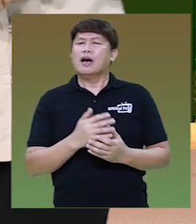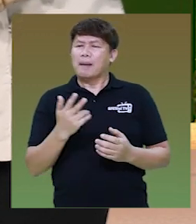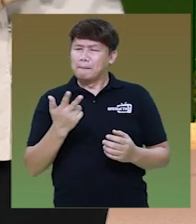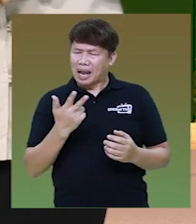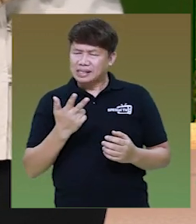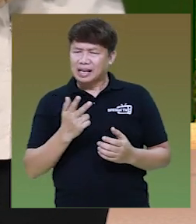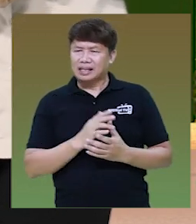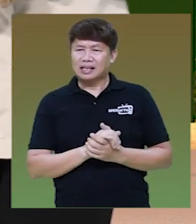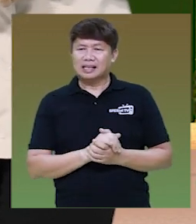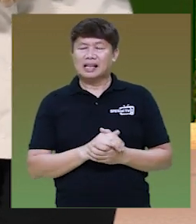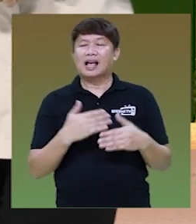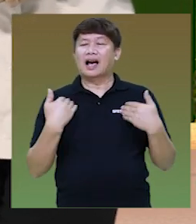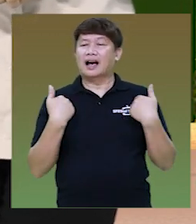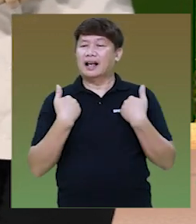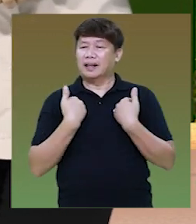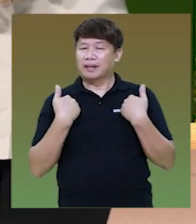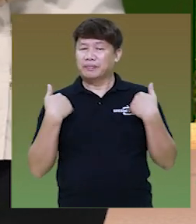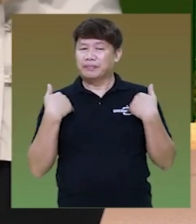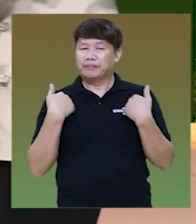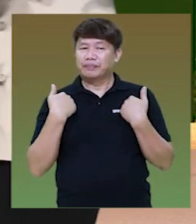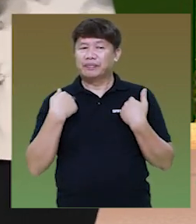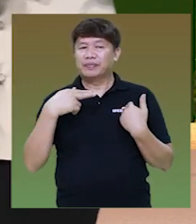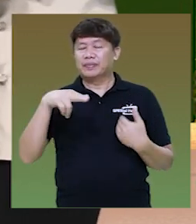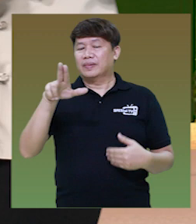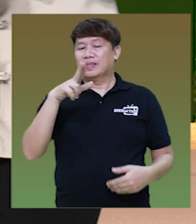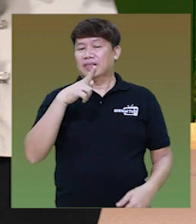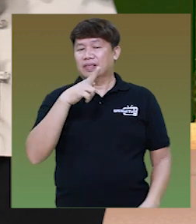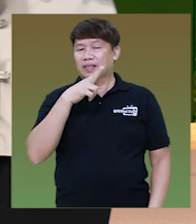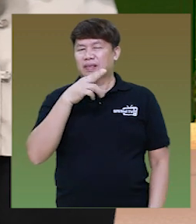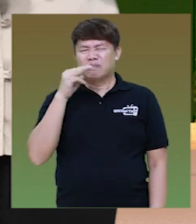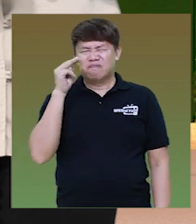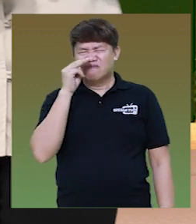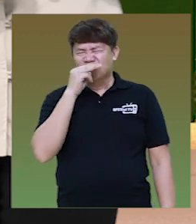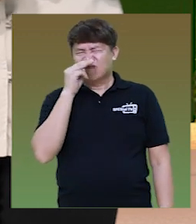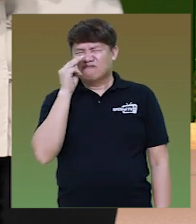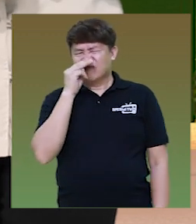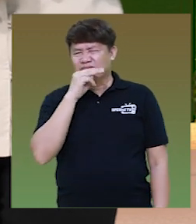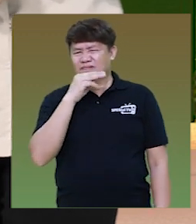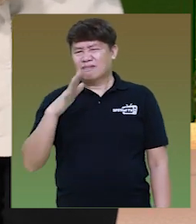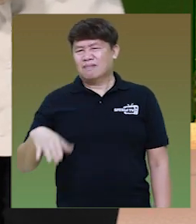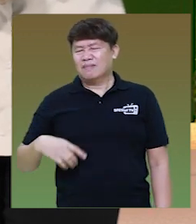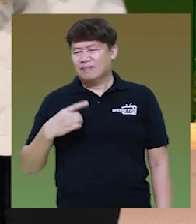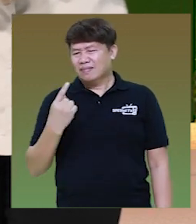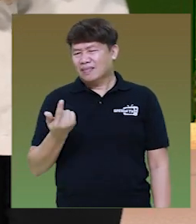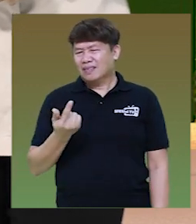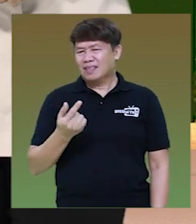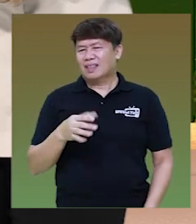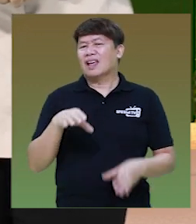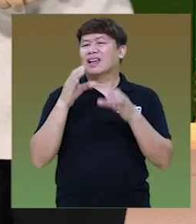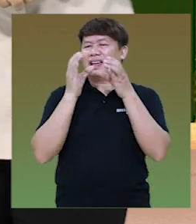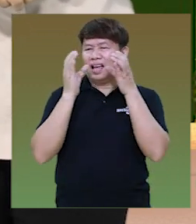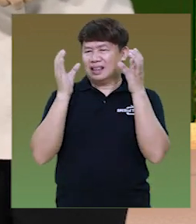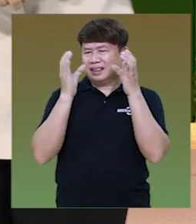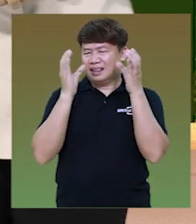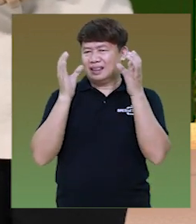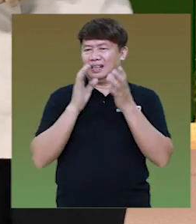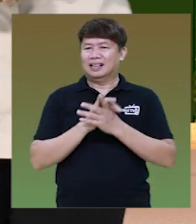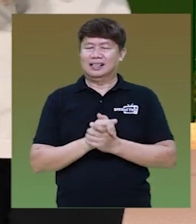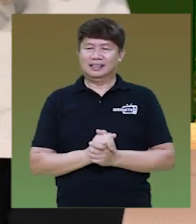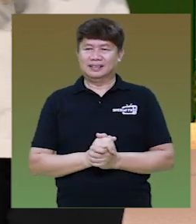Awesome! The animals are a hen, a mouse, a dog, and a cat.